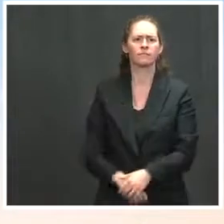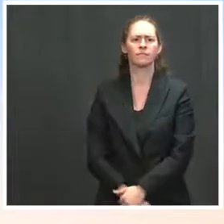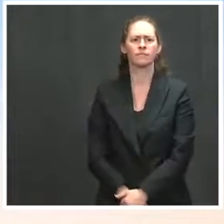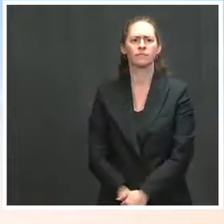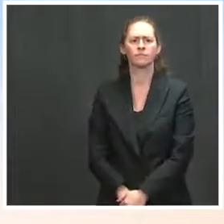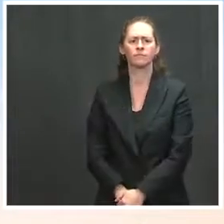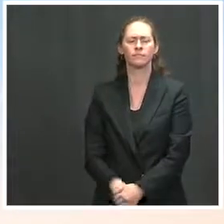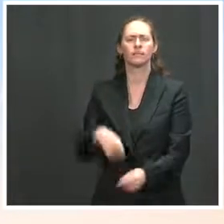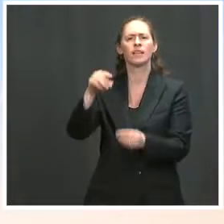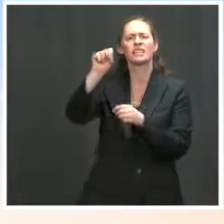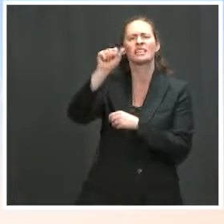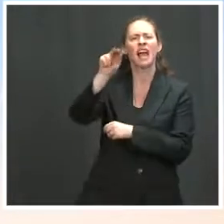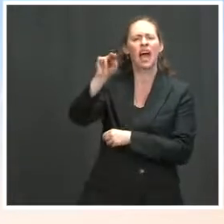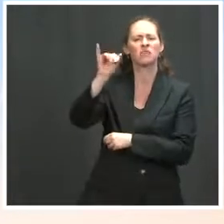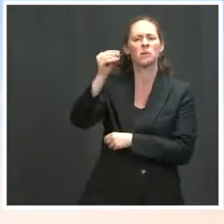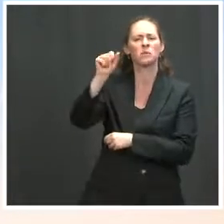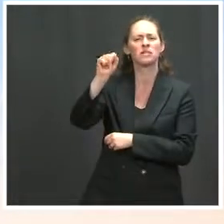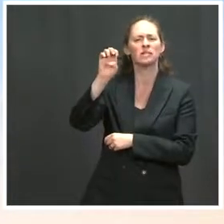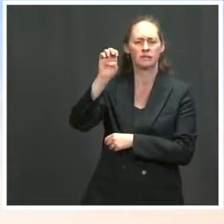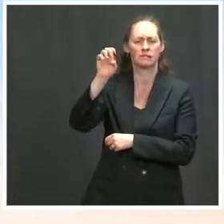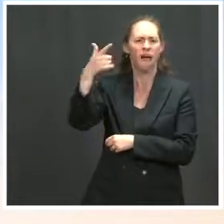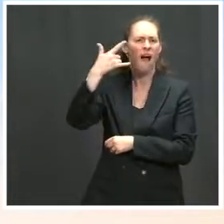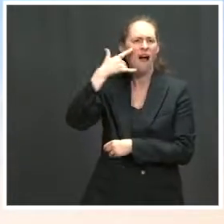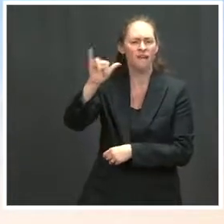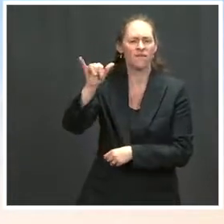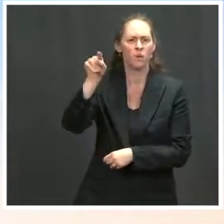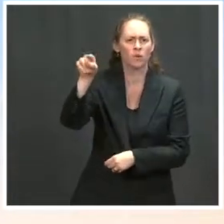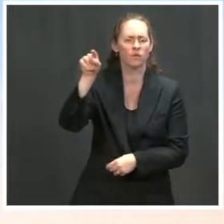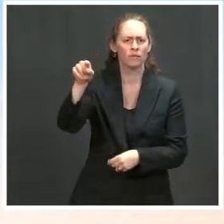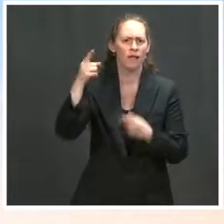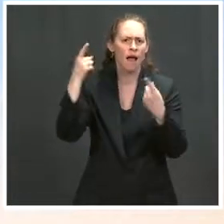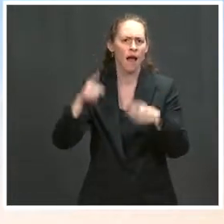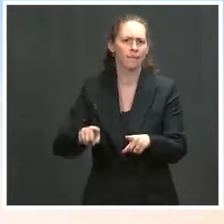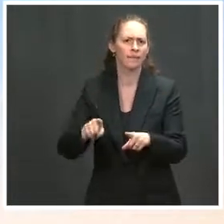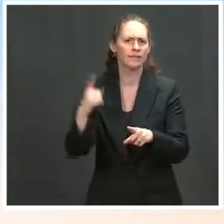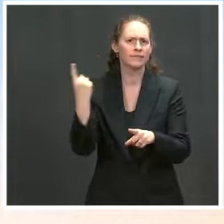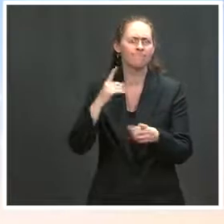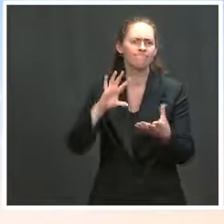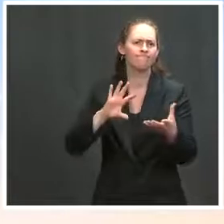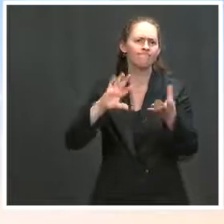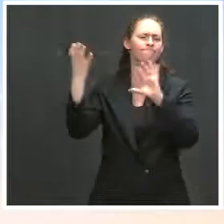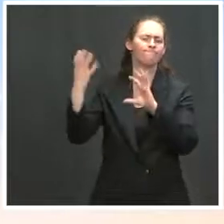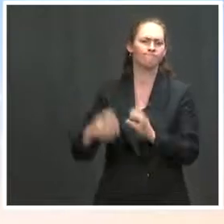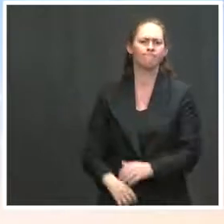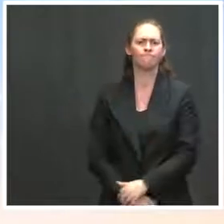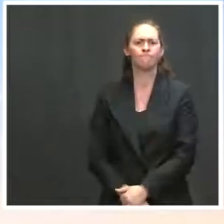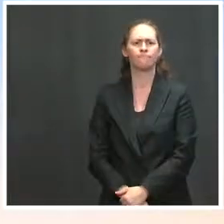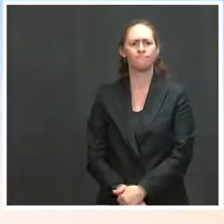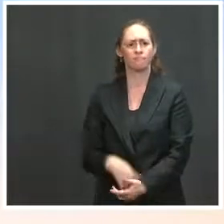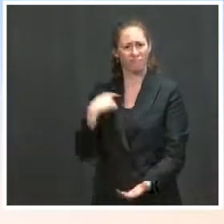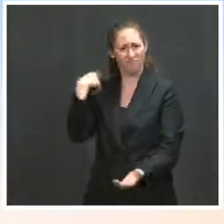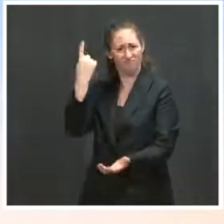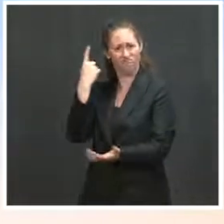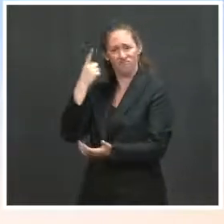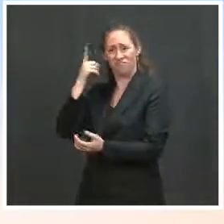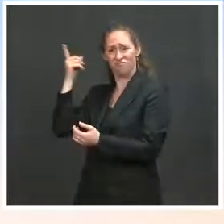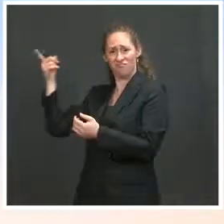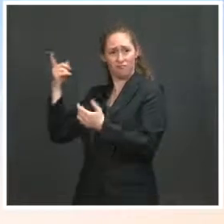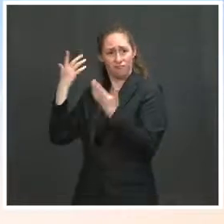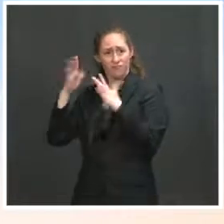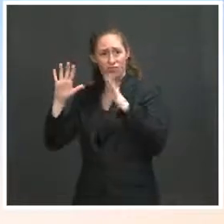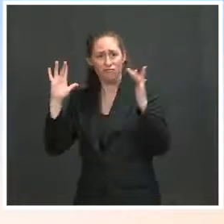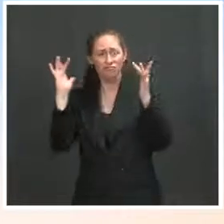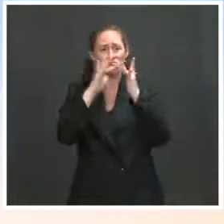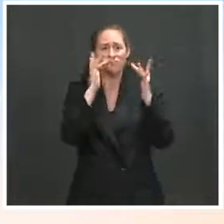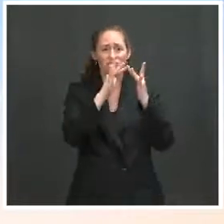Congress on. Are there any Republican lawmakers in particular that he's reaching out to? What specifically is he doing in terms of that effort now to try to push this along,